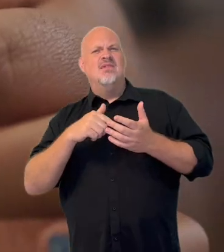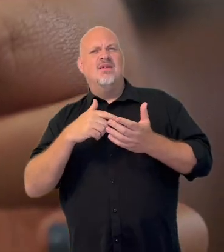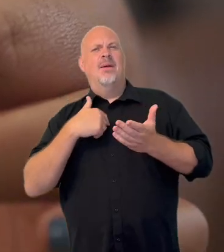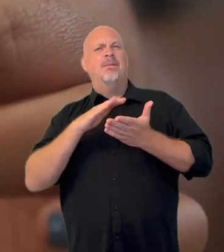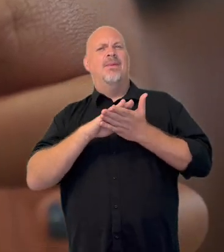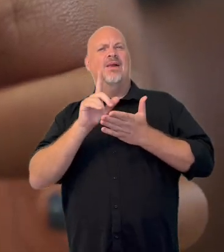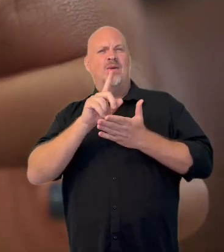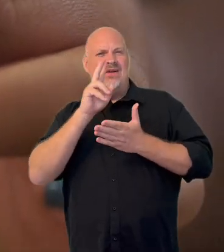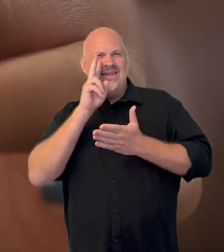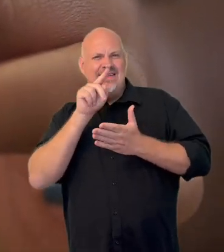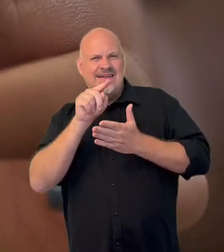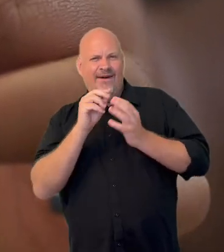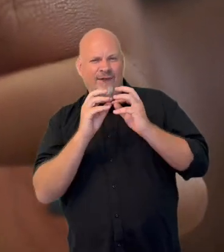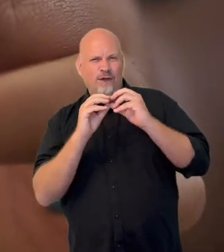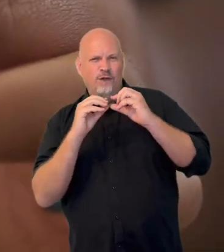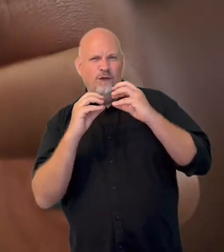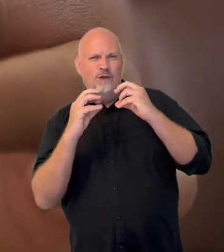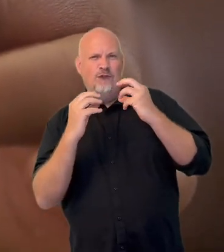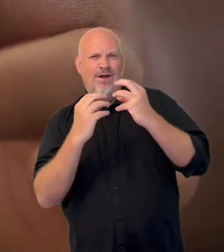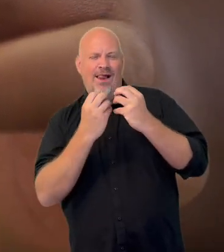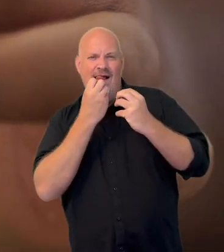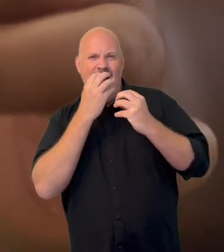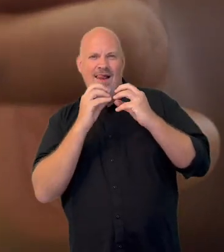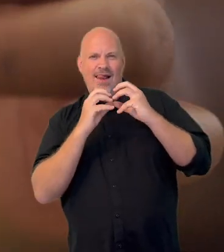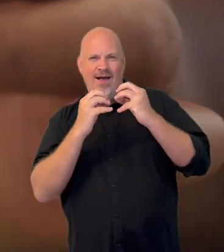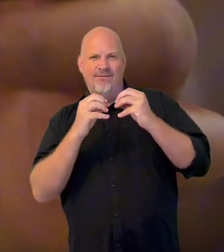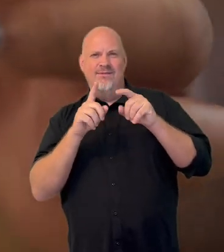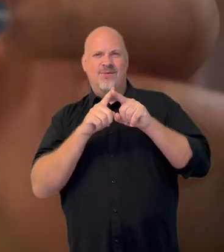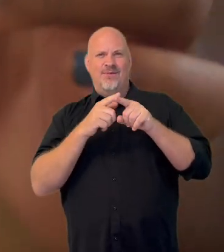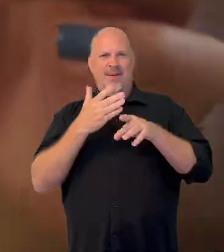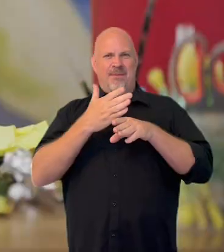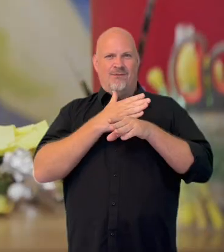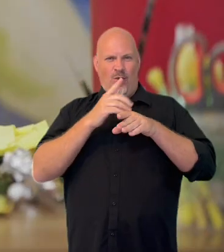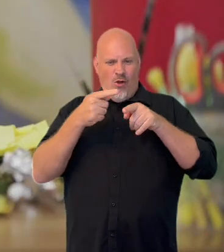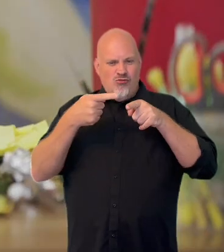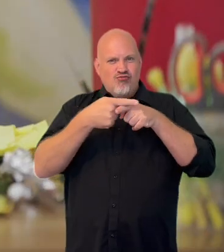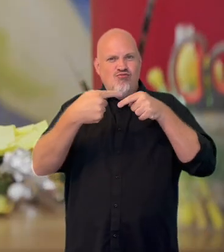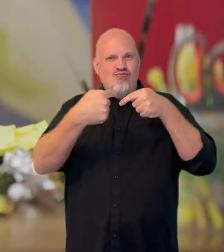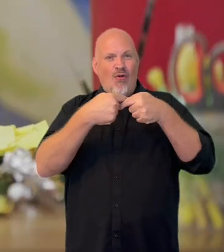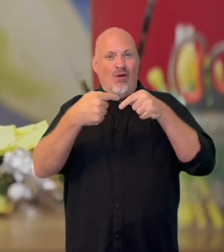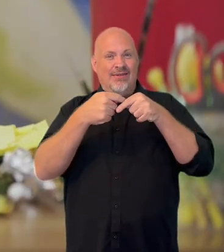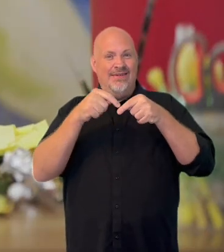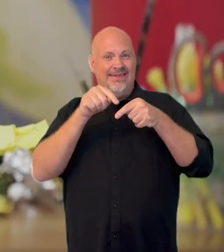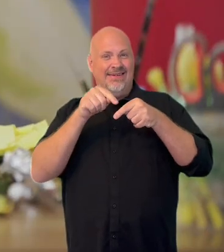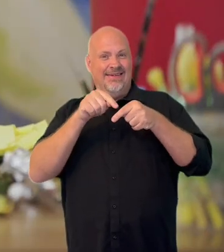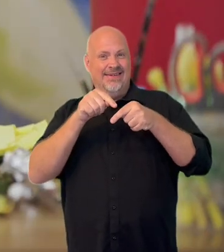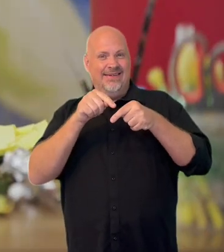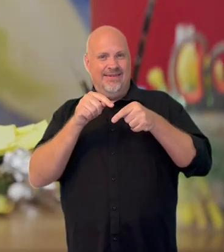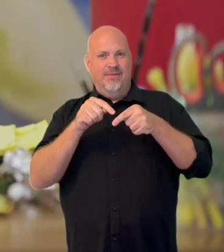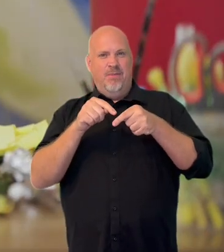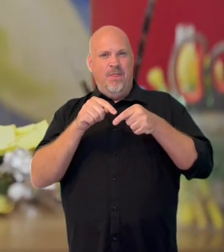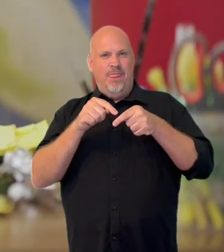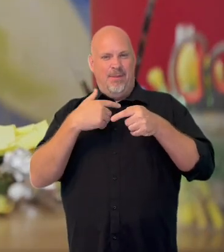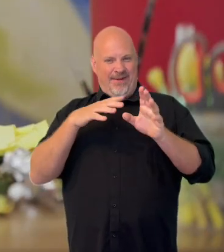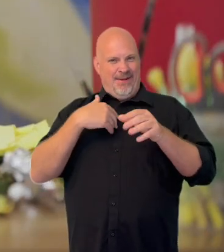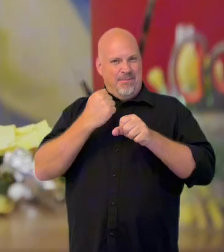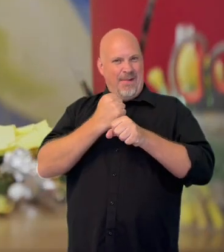little pieces for them. So let's start with the cross section. So I'm going to take my tinfoil covered